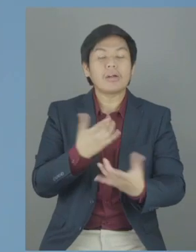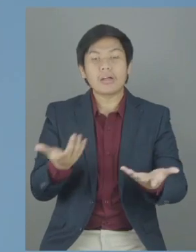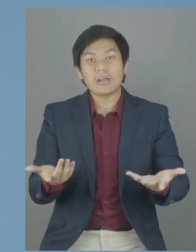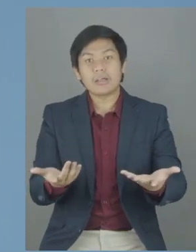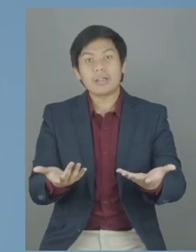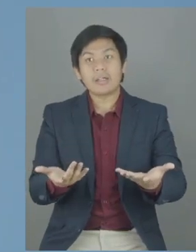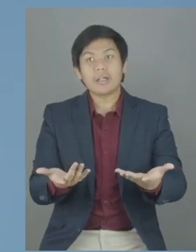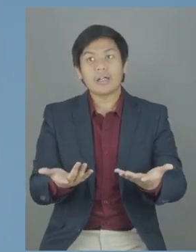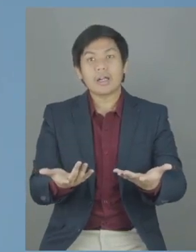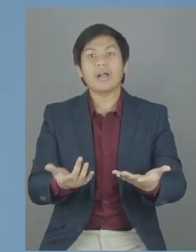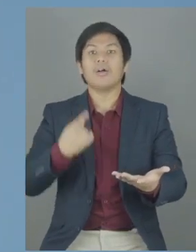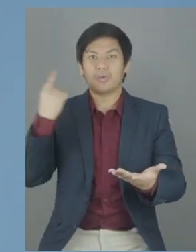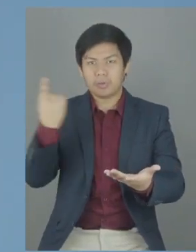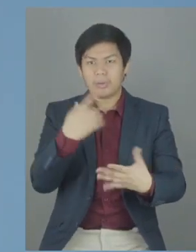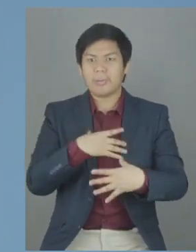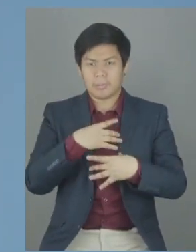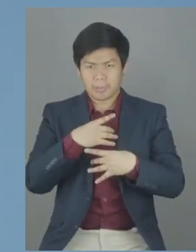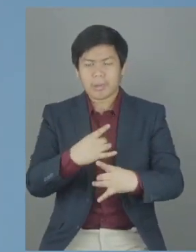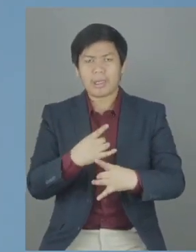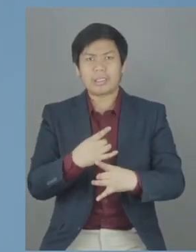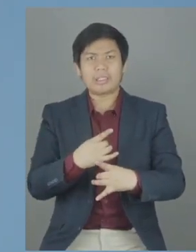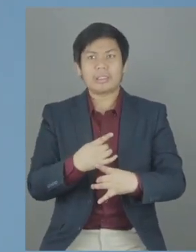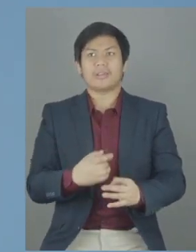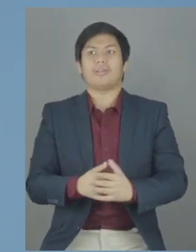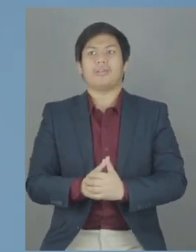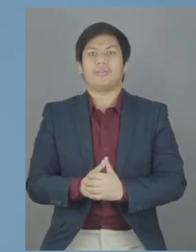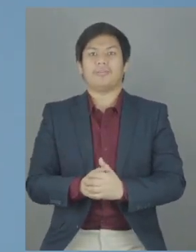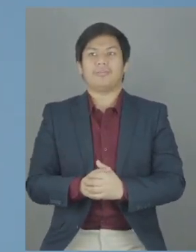I've always wanted to do this.